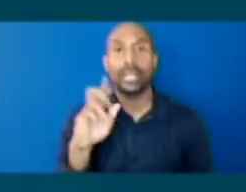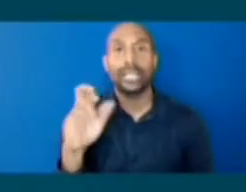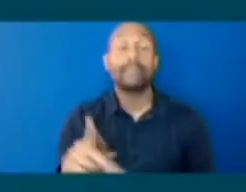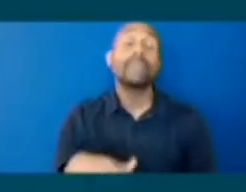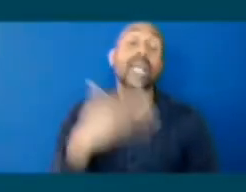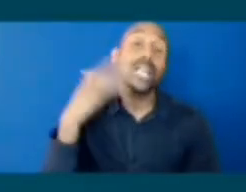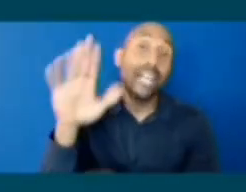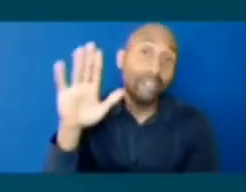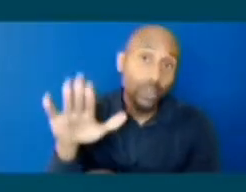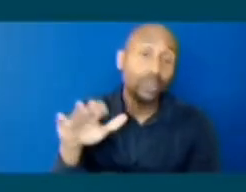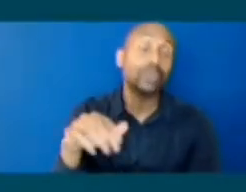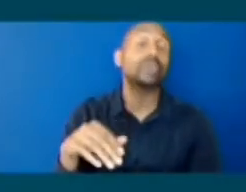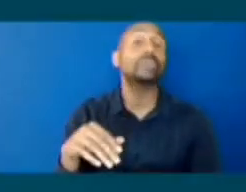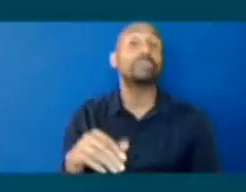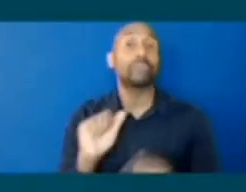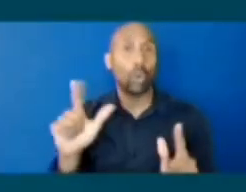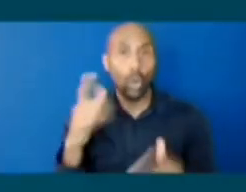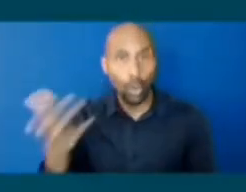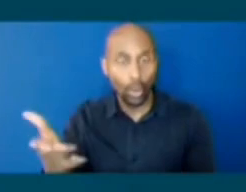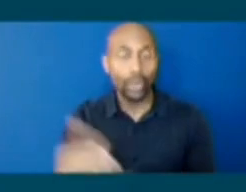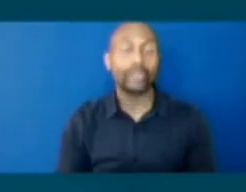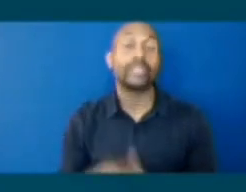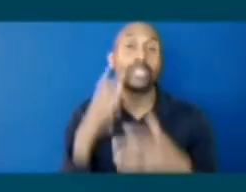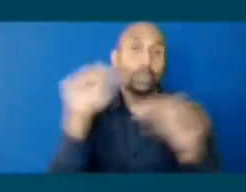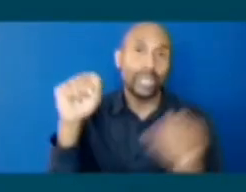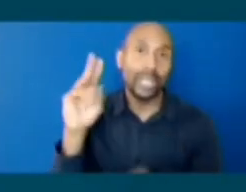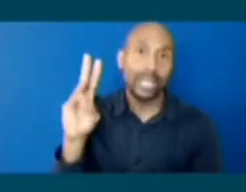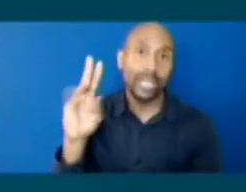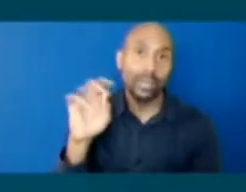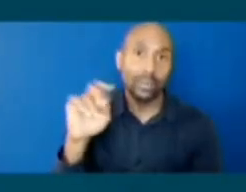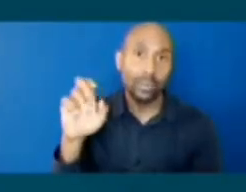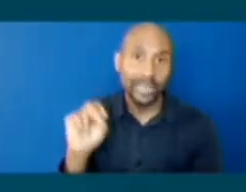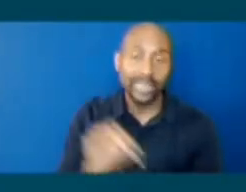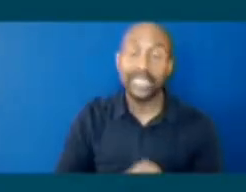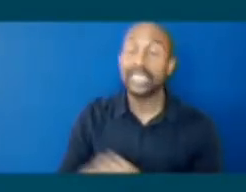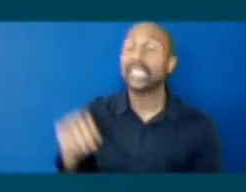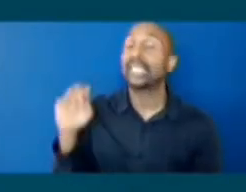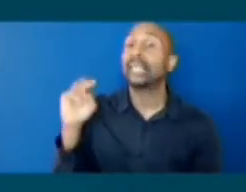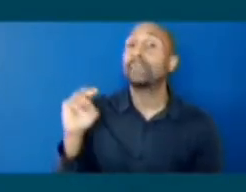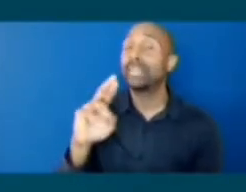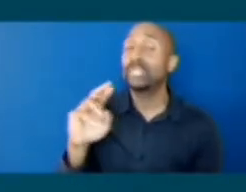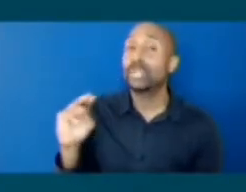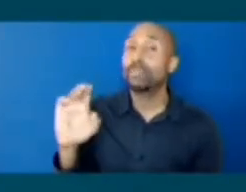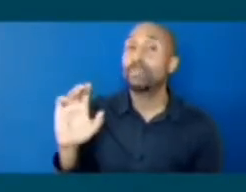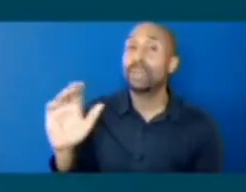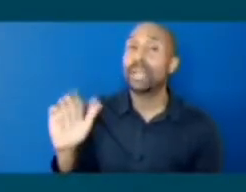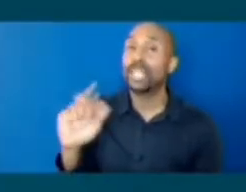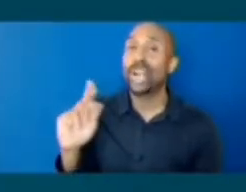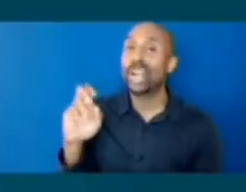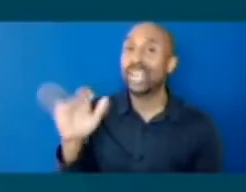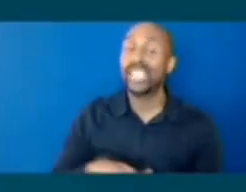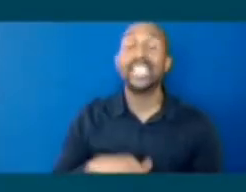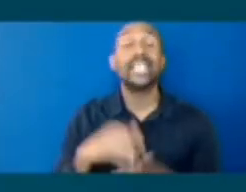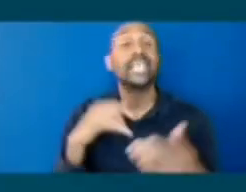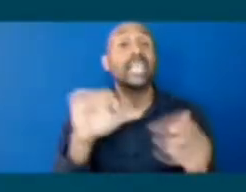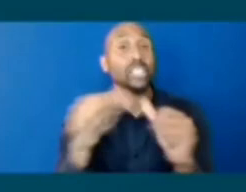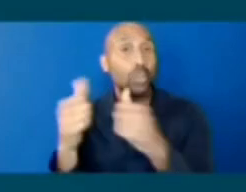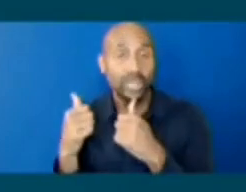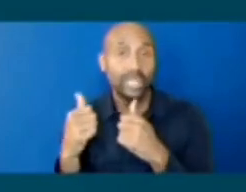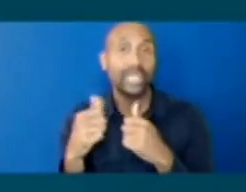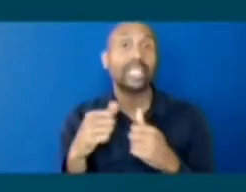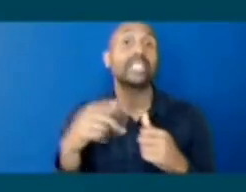members, Superintendent Winston, Mr. McCarley, summer associates, and members of the public. Thank you for the opportunity to make this opening presentation on behalf